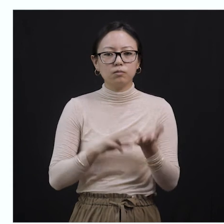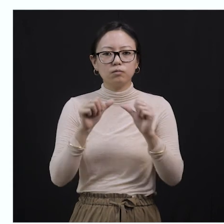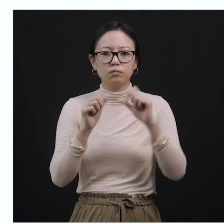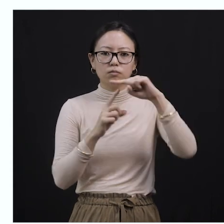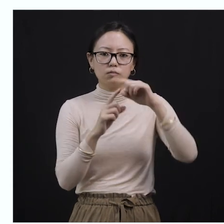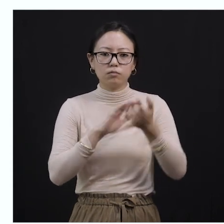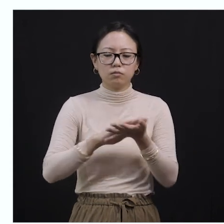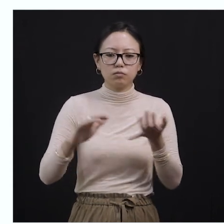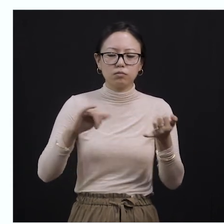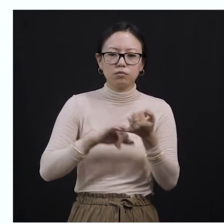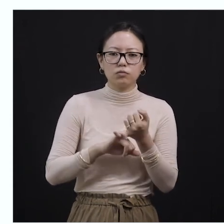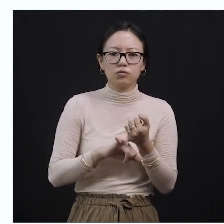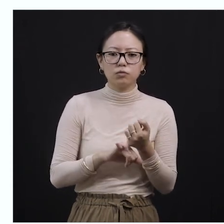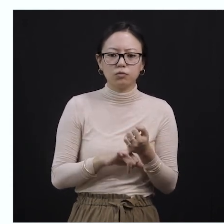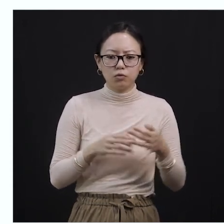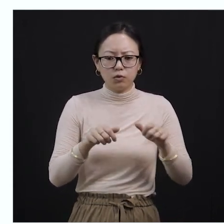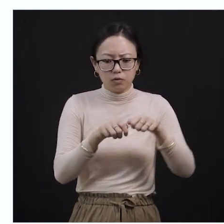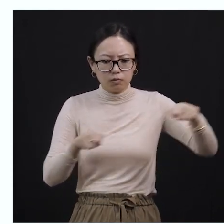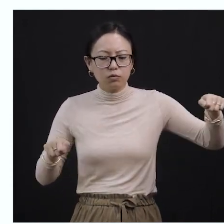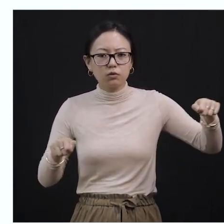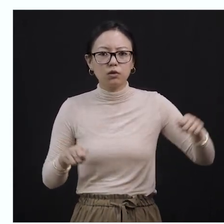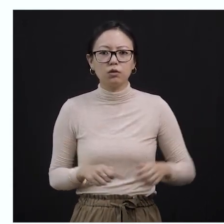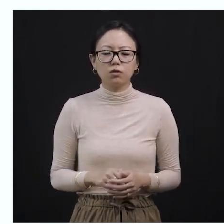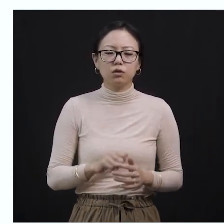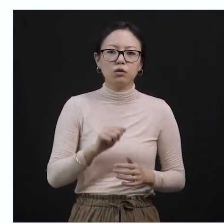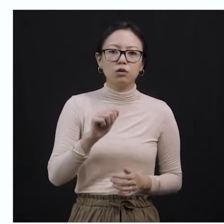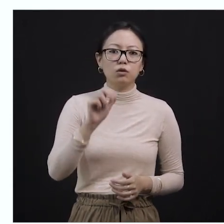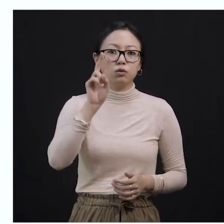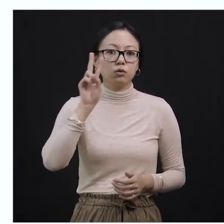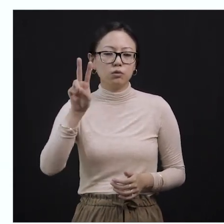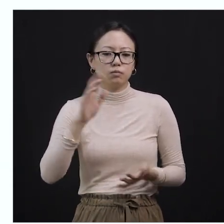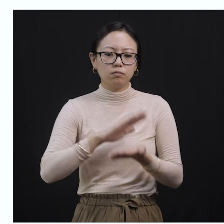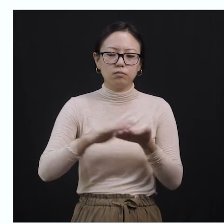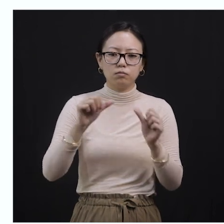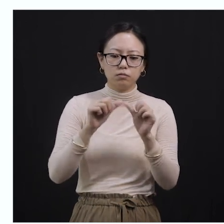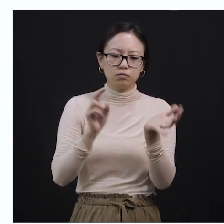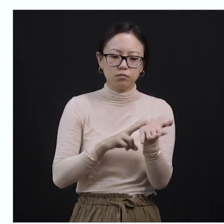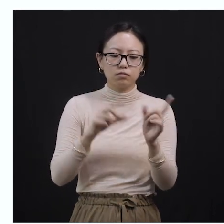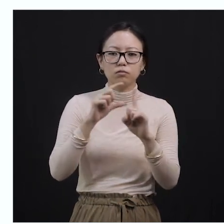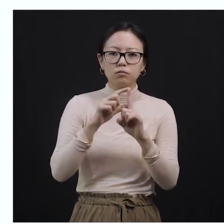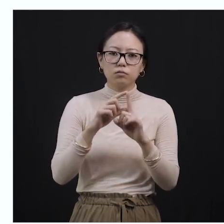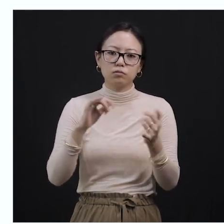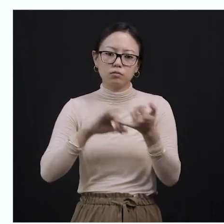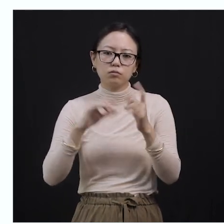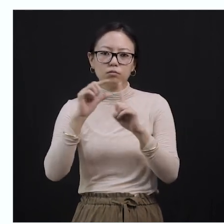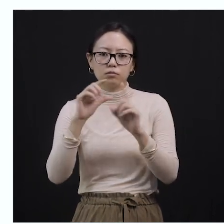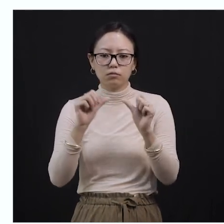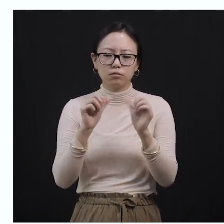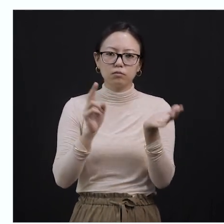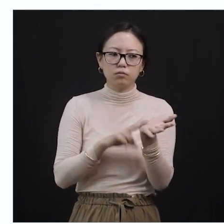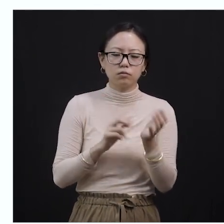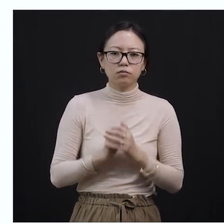All right, children? I hope you're clear with this. Now, let's look at the next one. This is